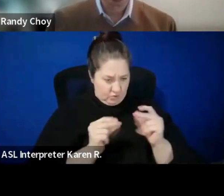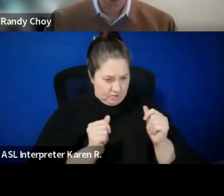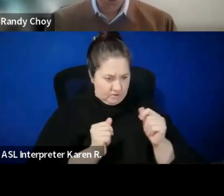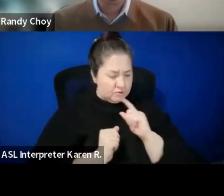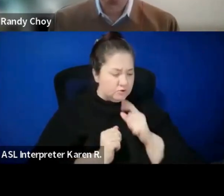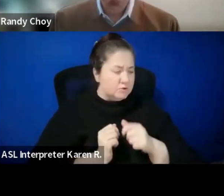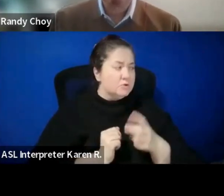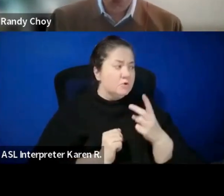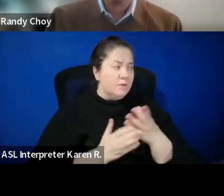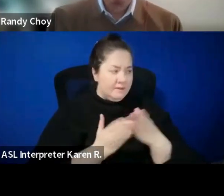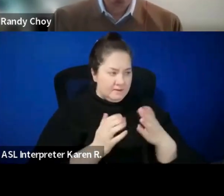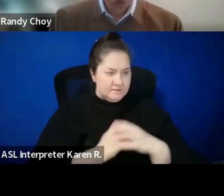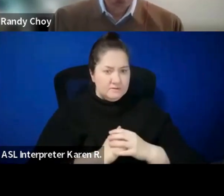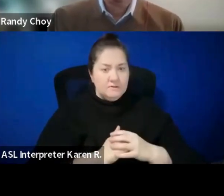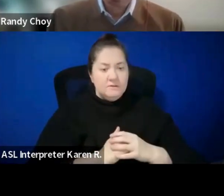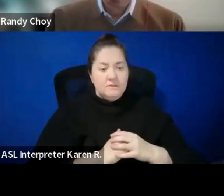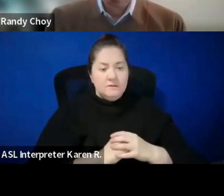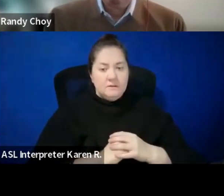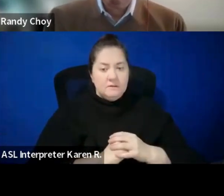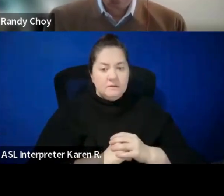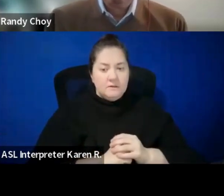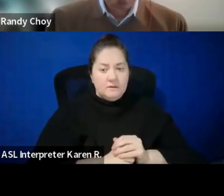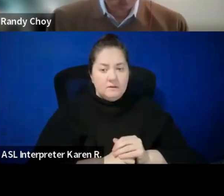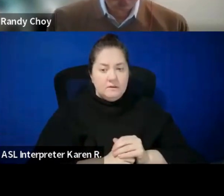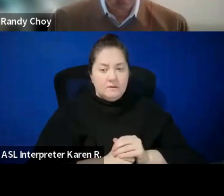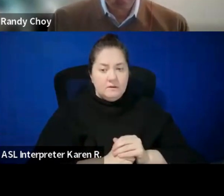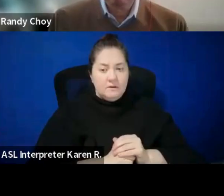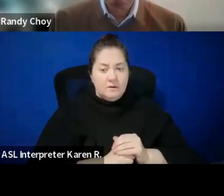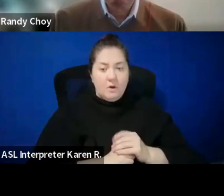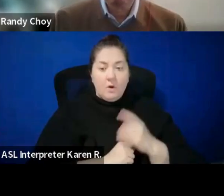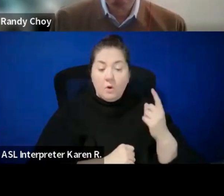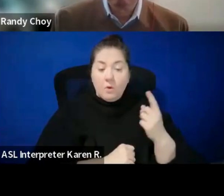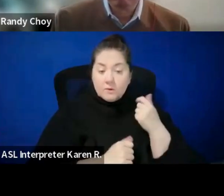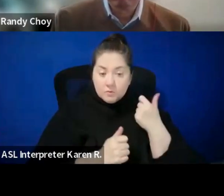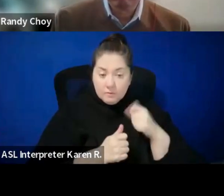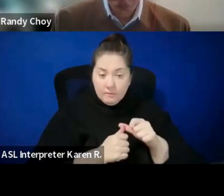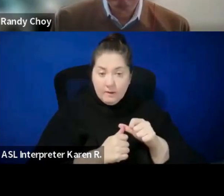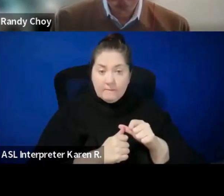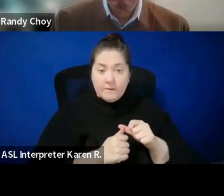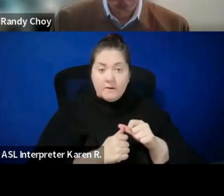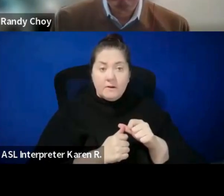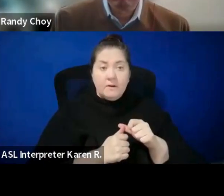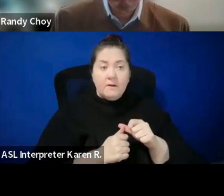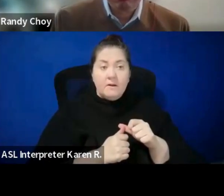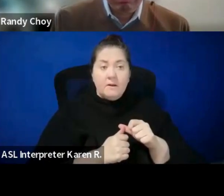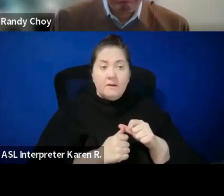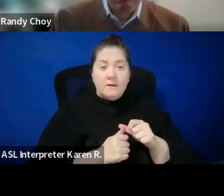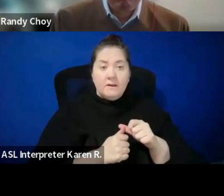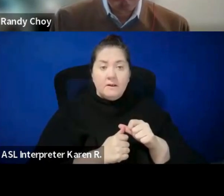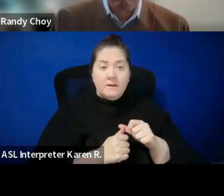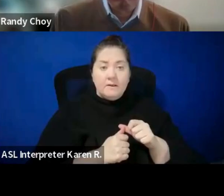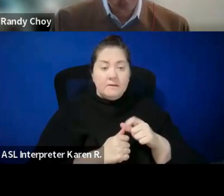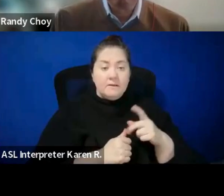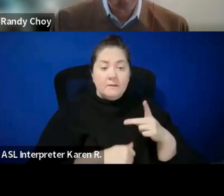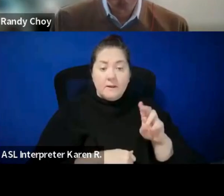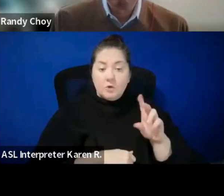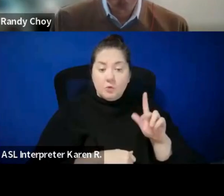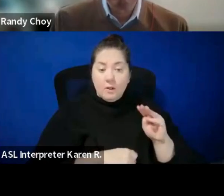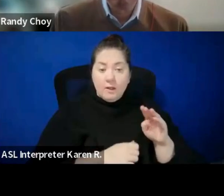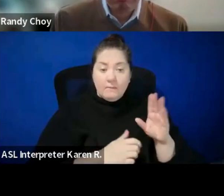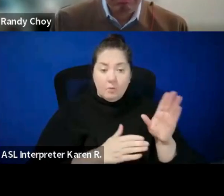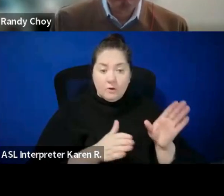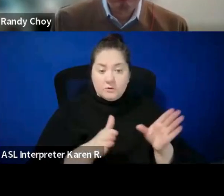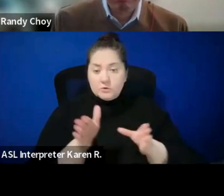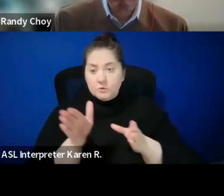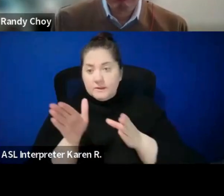Two things. Oh, perfect. Okay. Number one, always remember this, that pendulum is going to swing the other